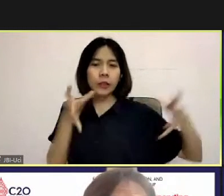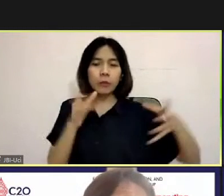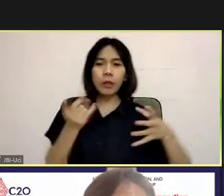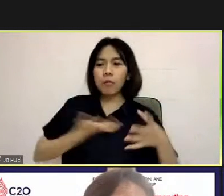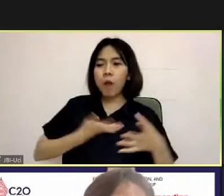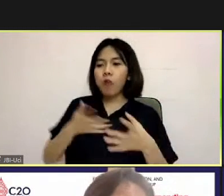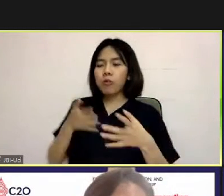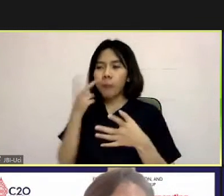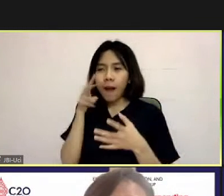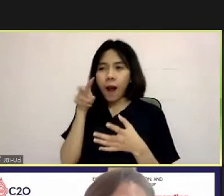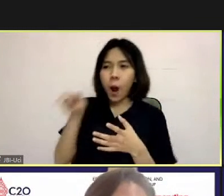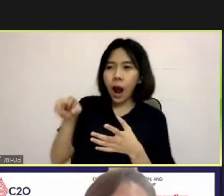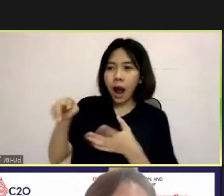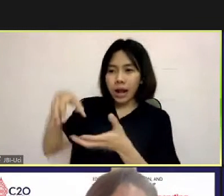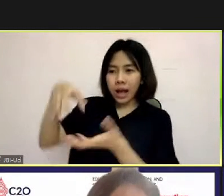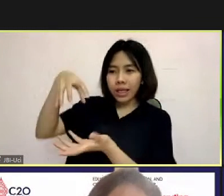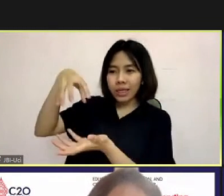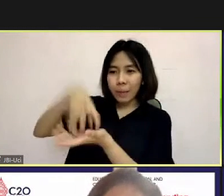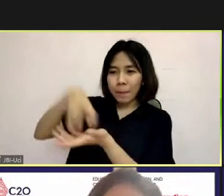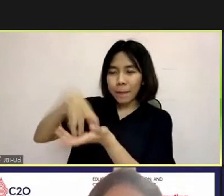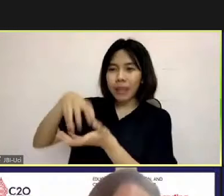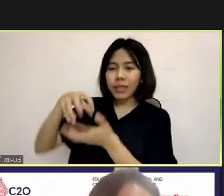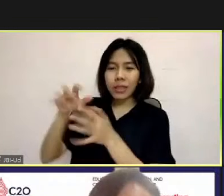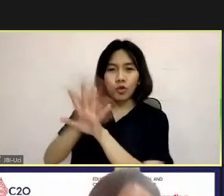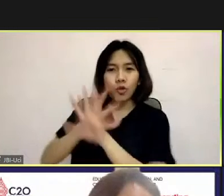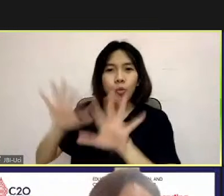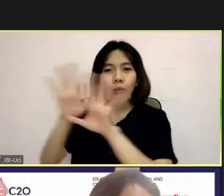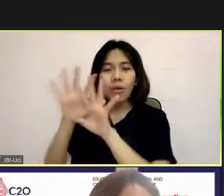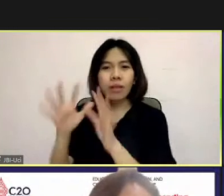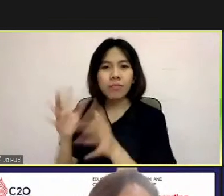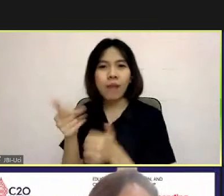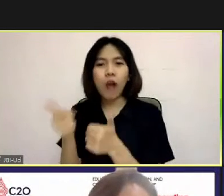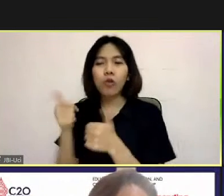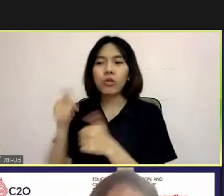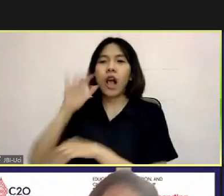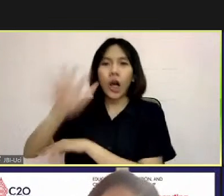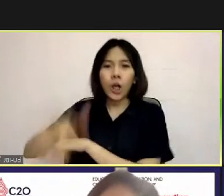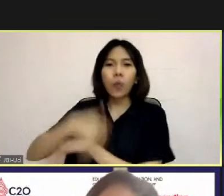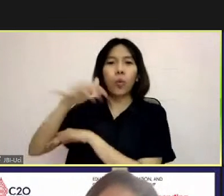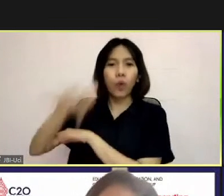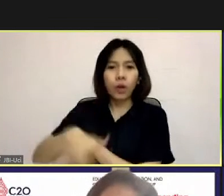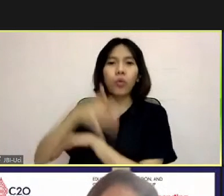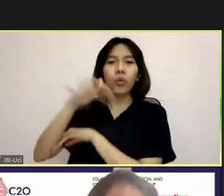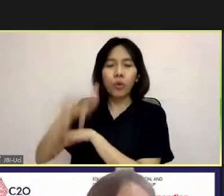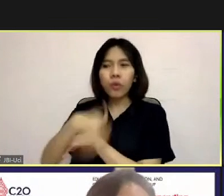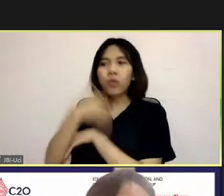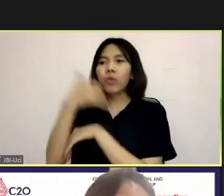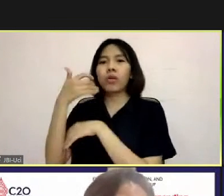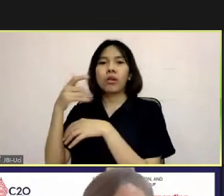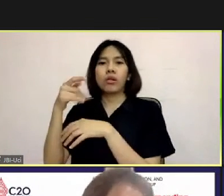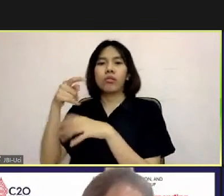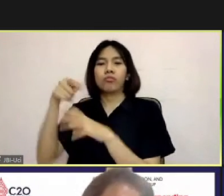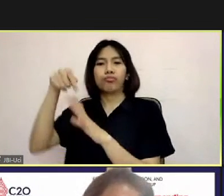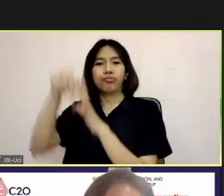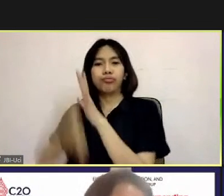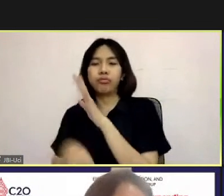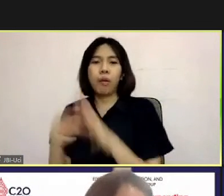corporation who are exploiting the natural resources, and we know that they are not